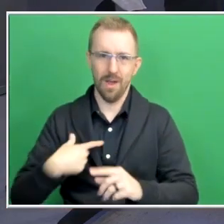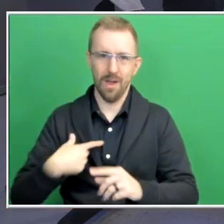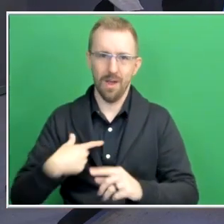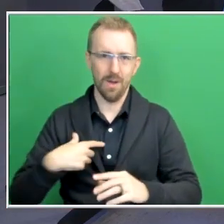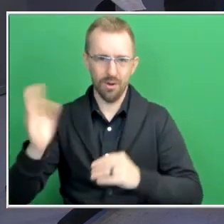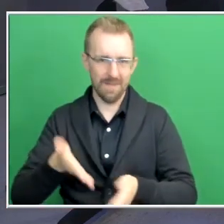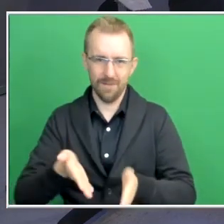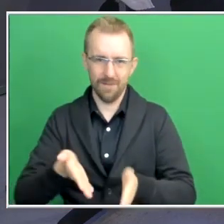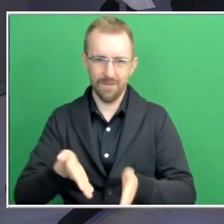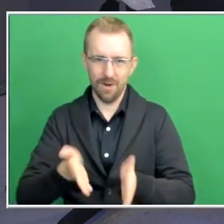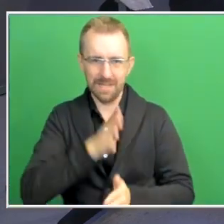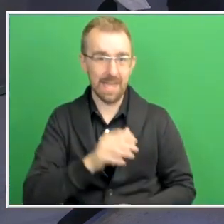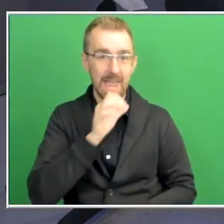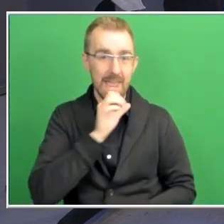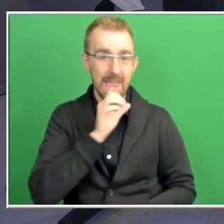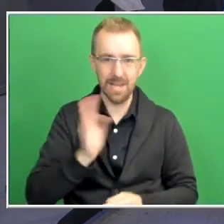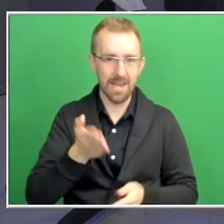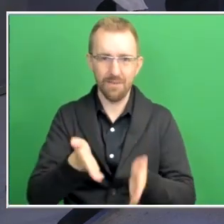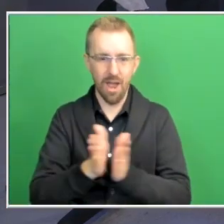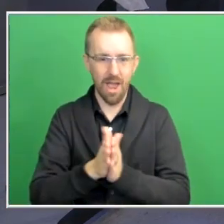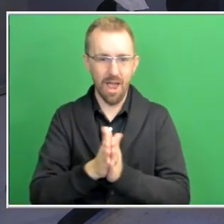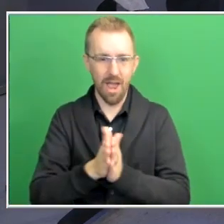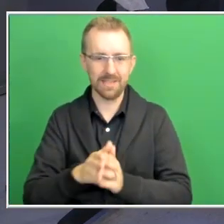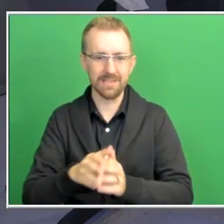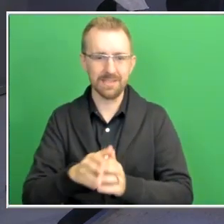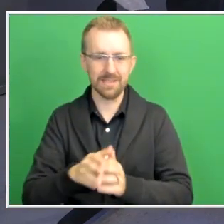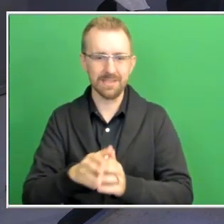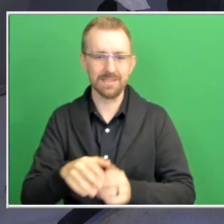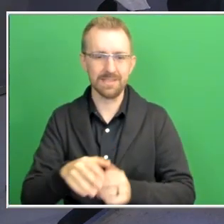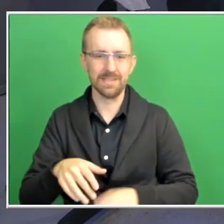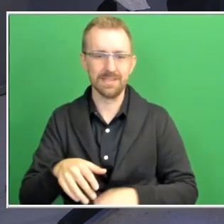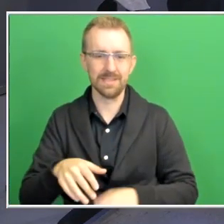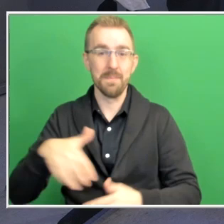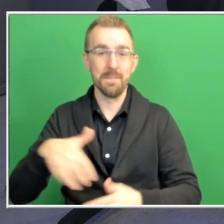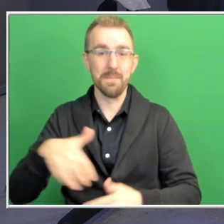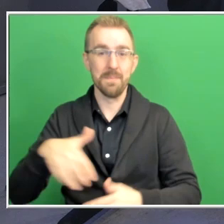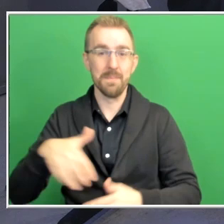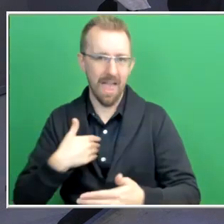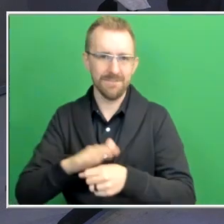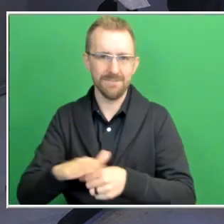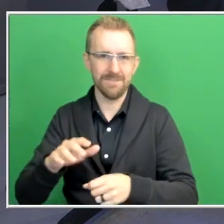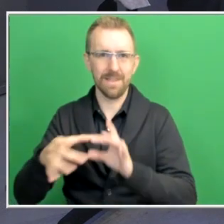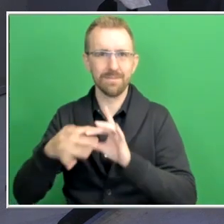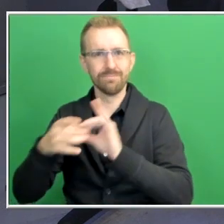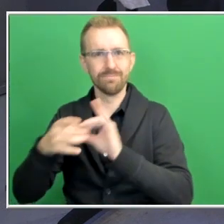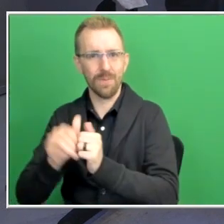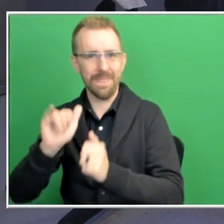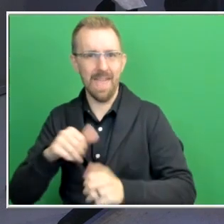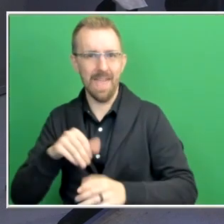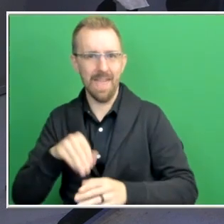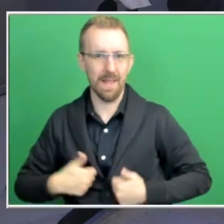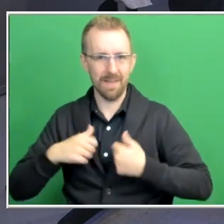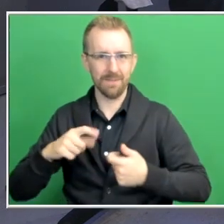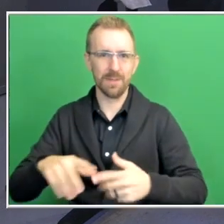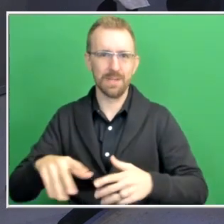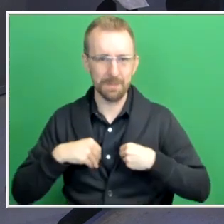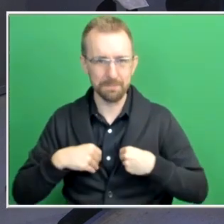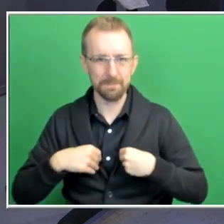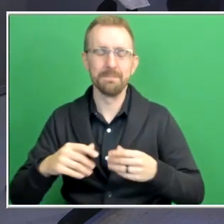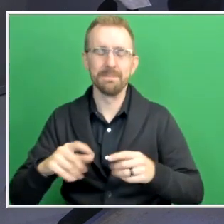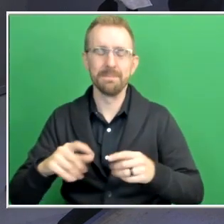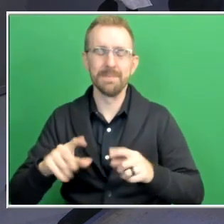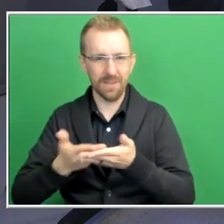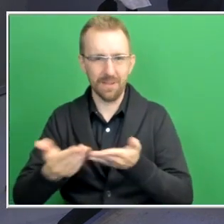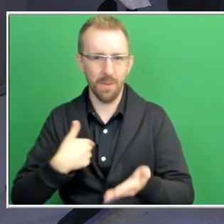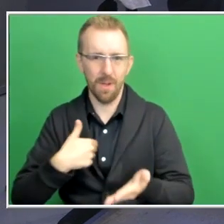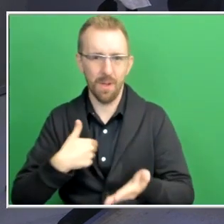age, you never ask people if they're pregnant, man, and I have had enough foibles around that in my life and stepped into it and done stupid things. So I'm not going to